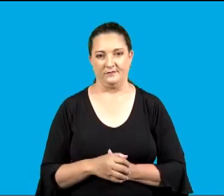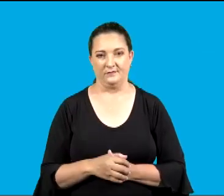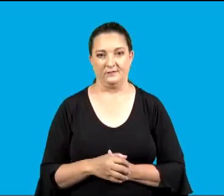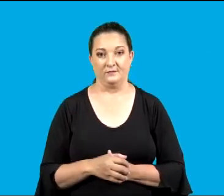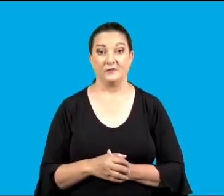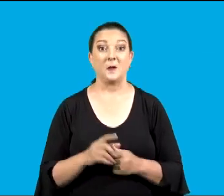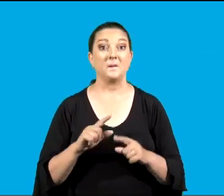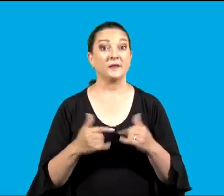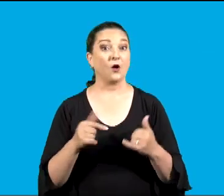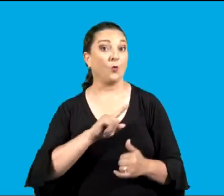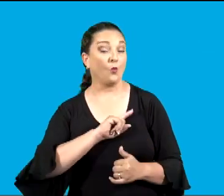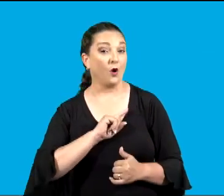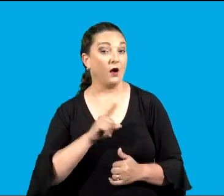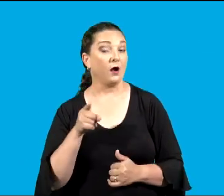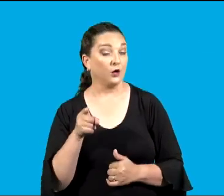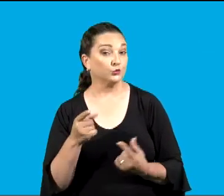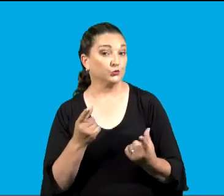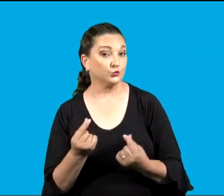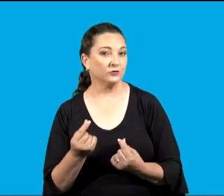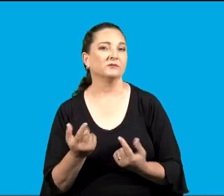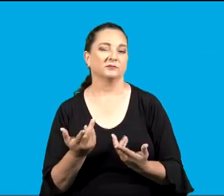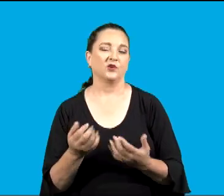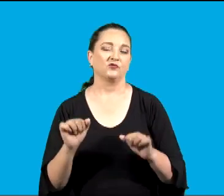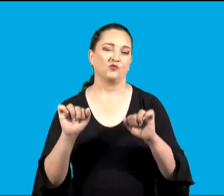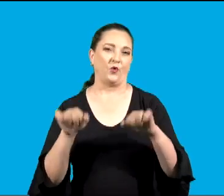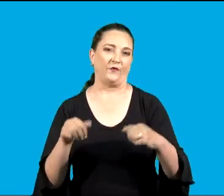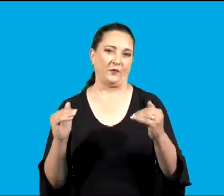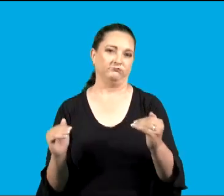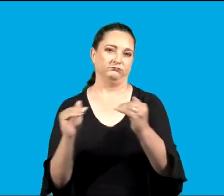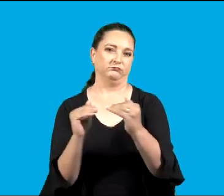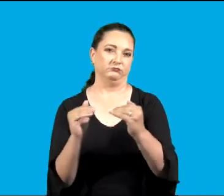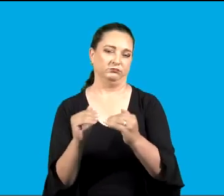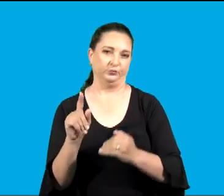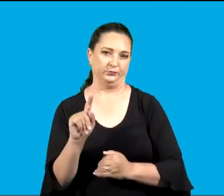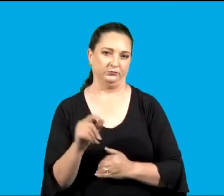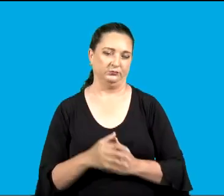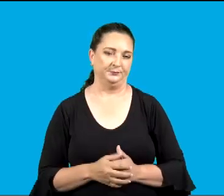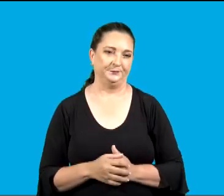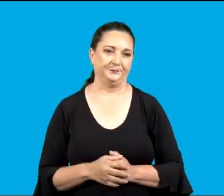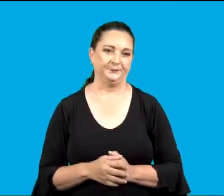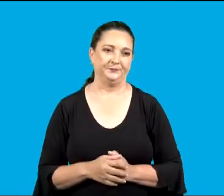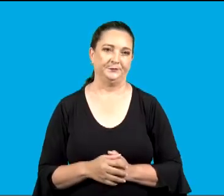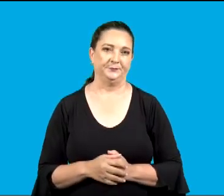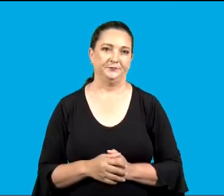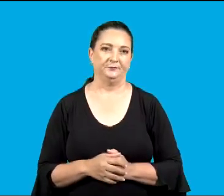149,145. Remember, we're doing that to confirm this break-even point.